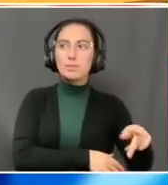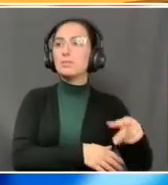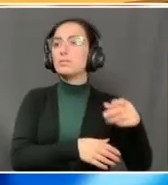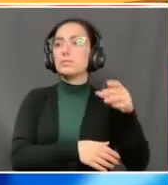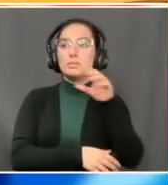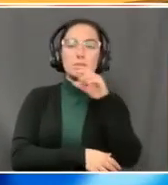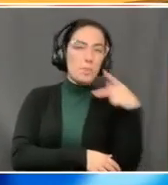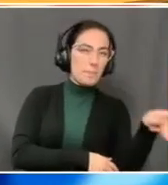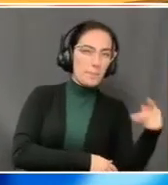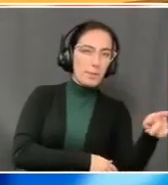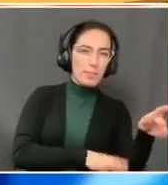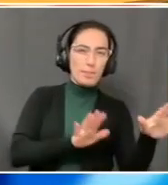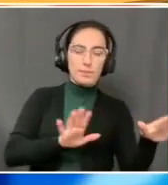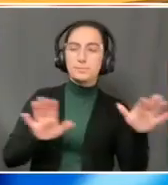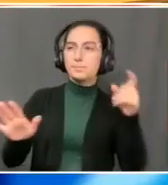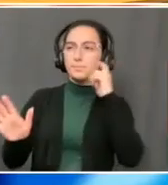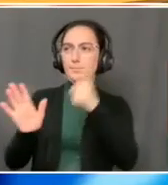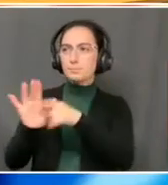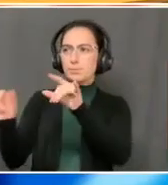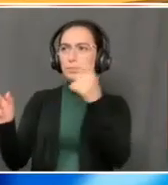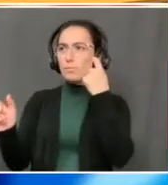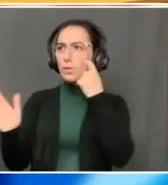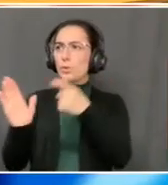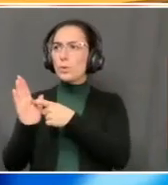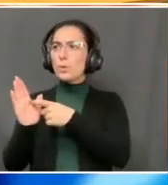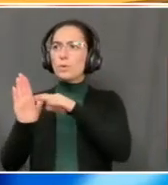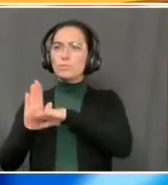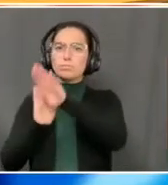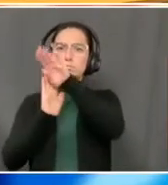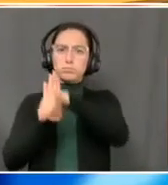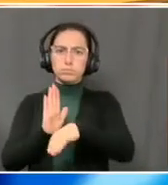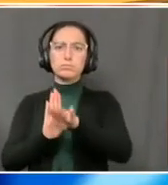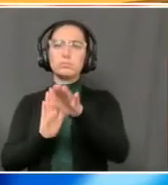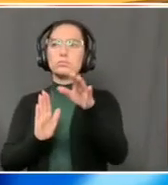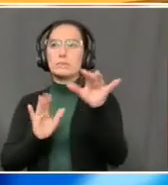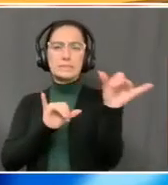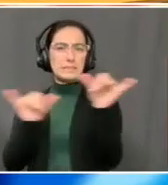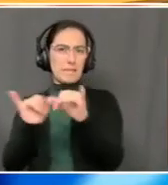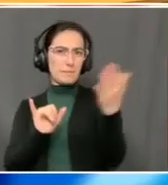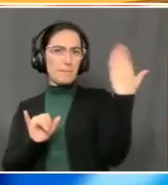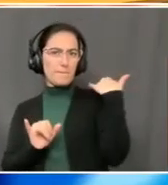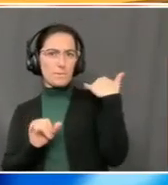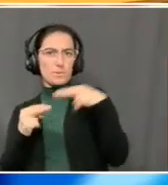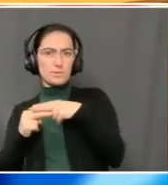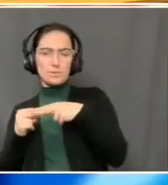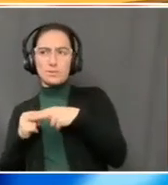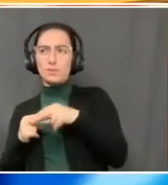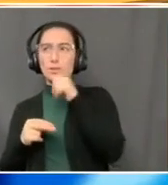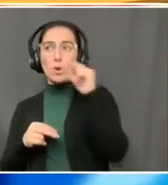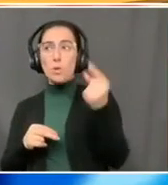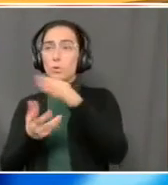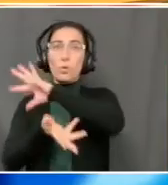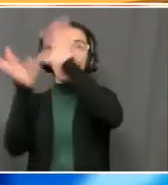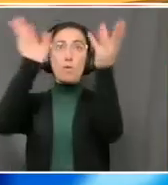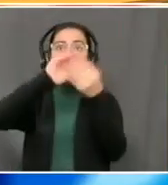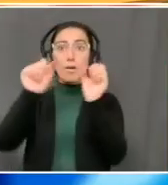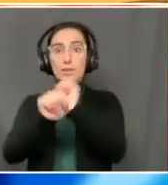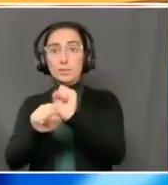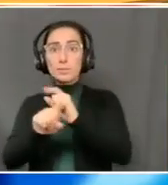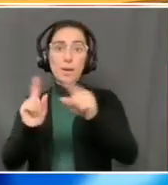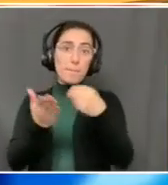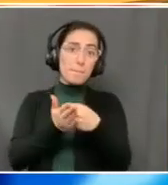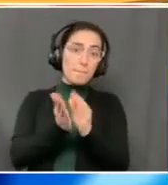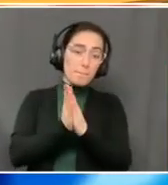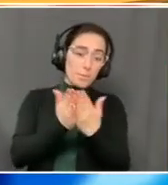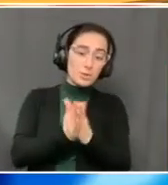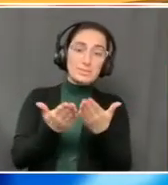trend as we did, not just in overall non-labor, not just in books and supplies. So what you'll see is a